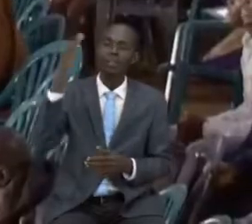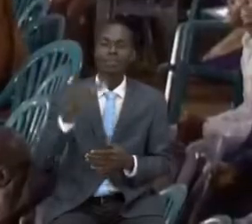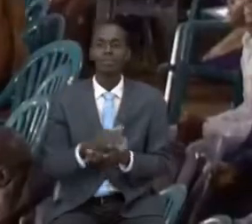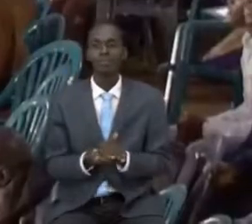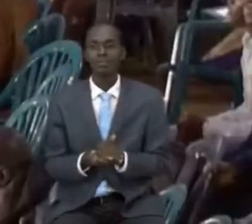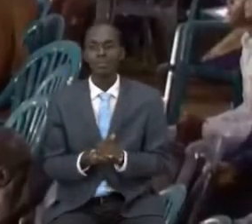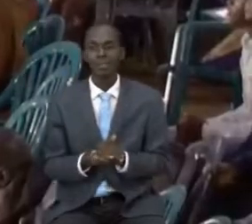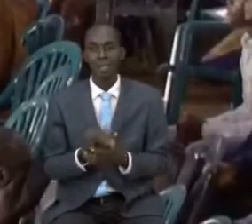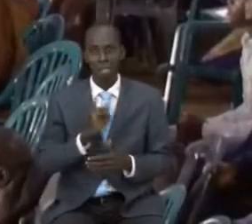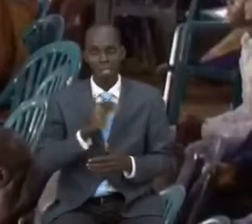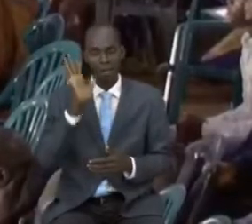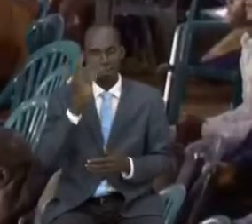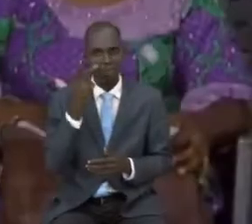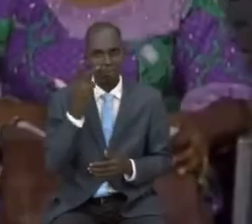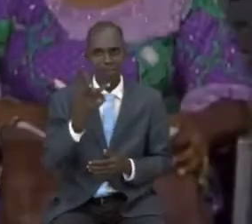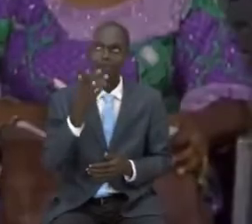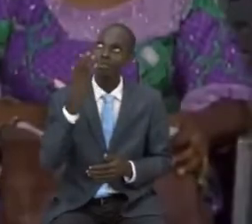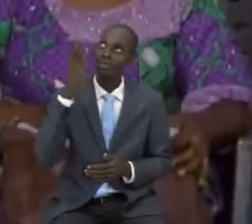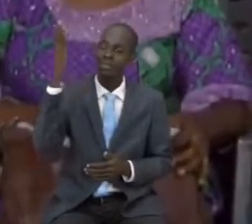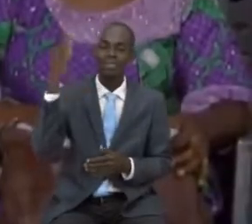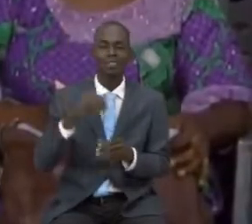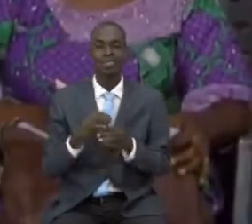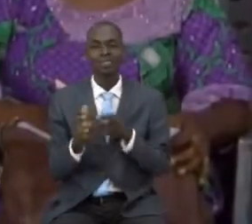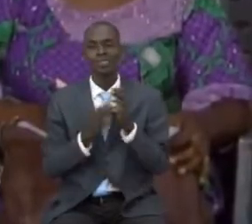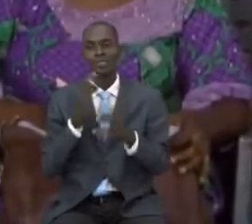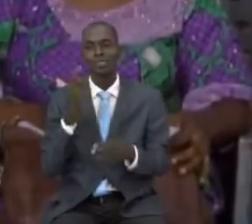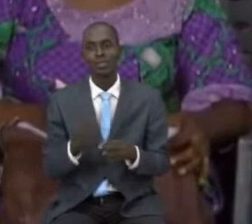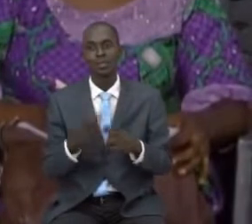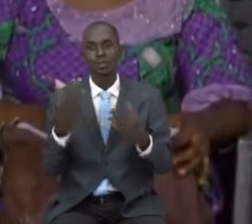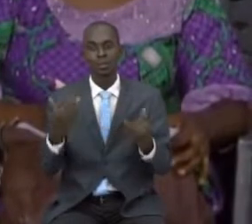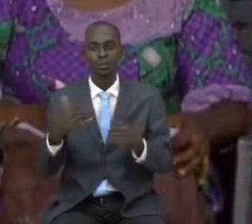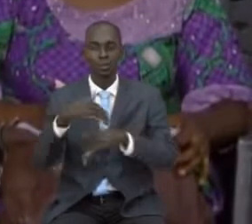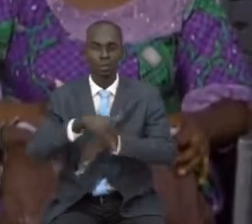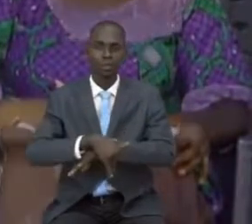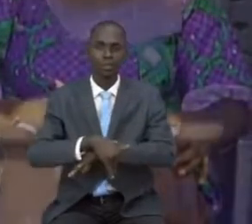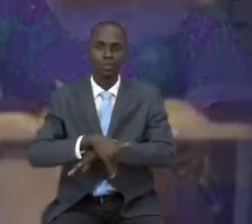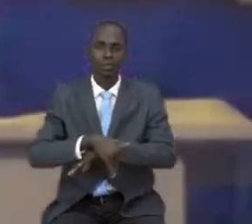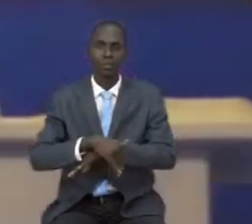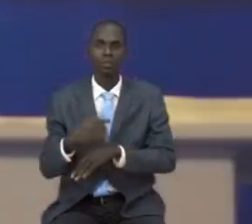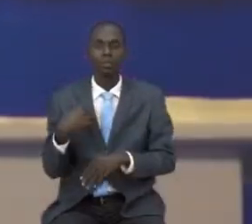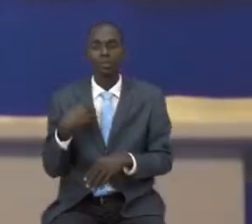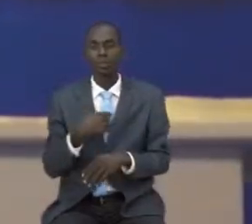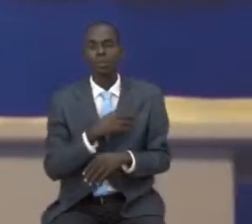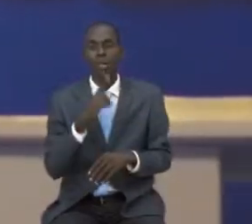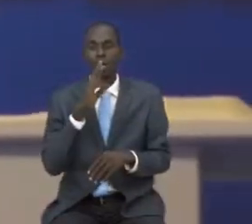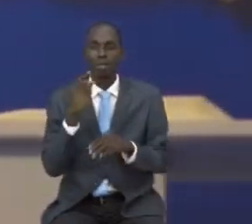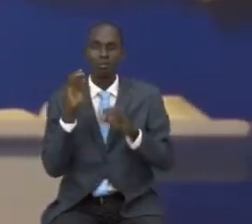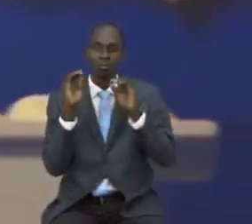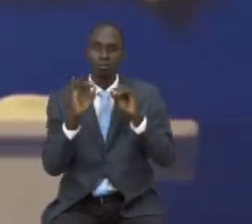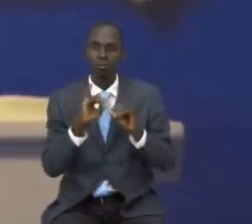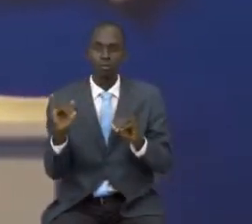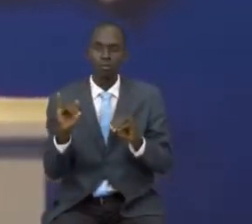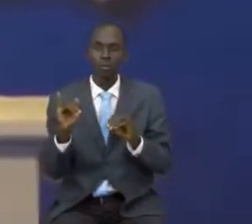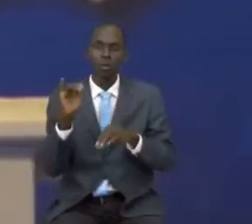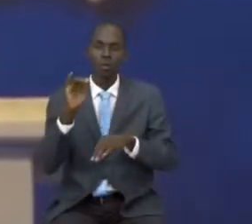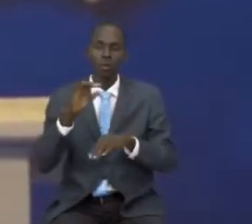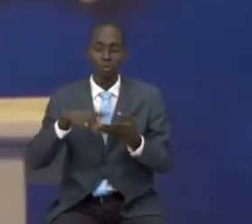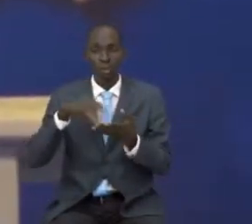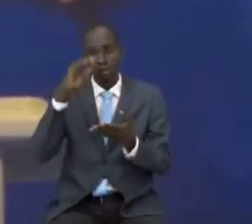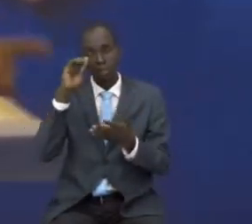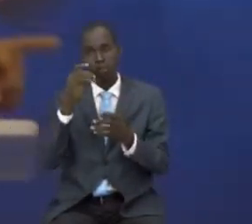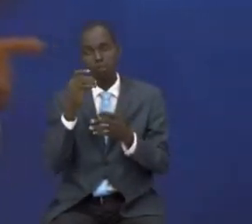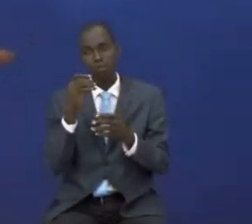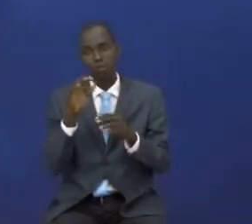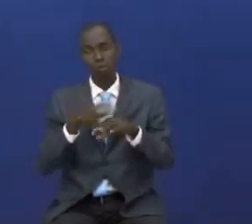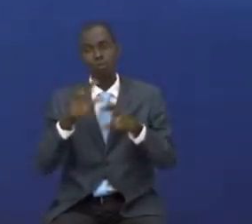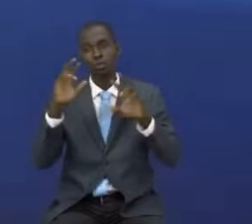there. I'll see you there. Tonight, we're talking about the wonder of